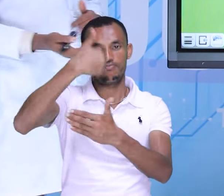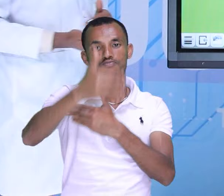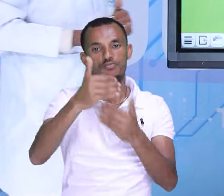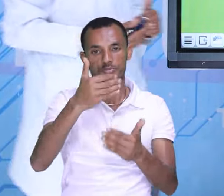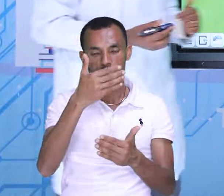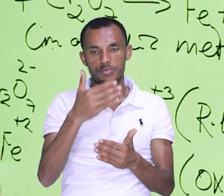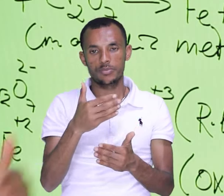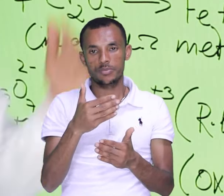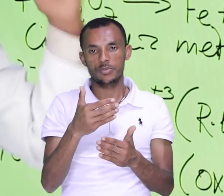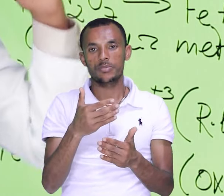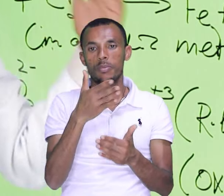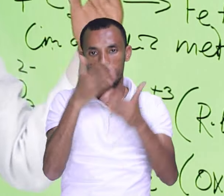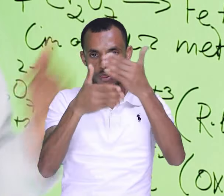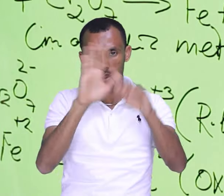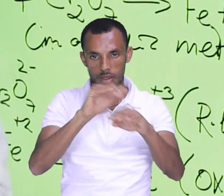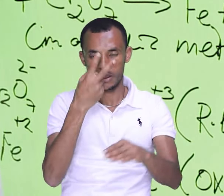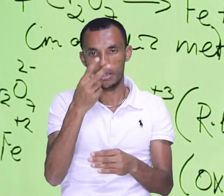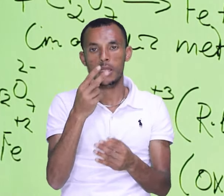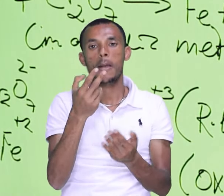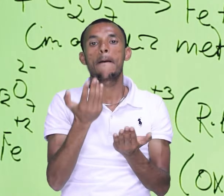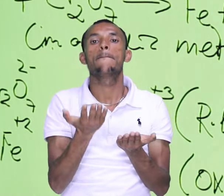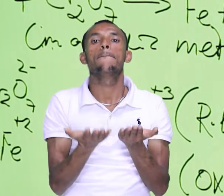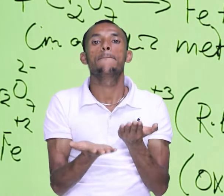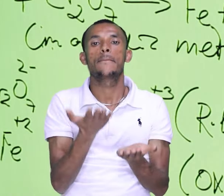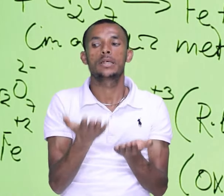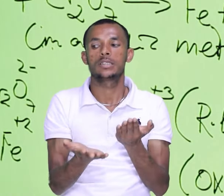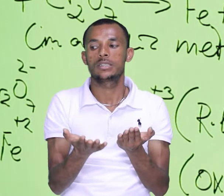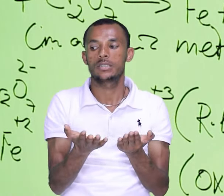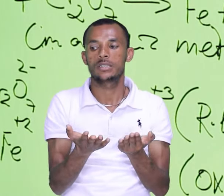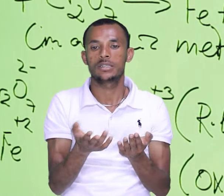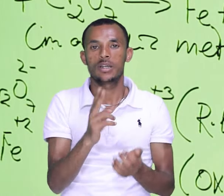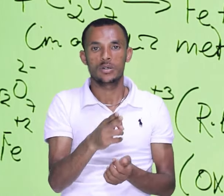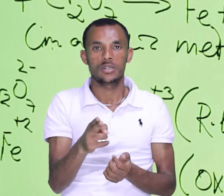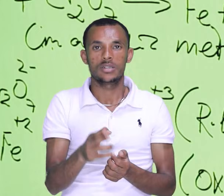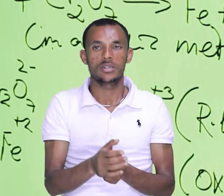The next step is balance hydrogen.